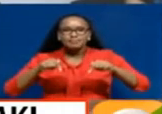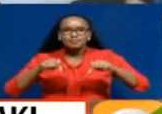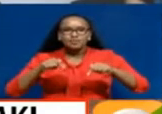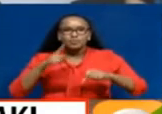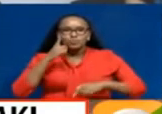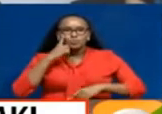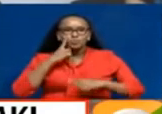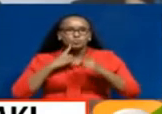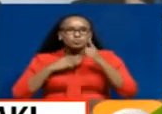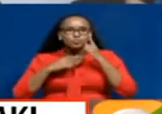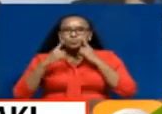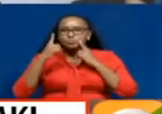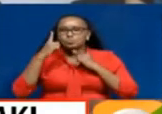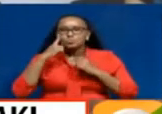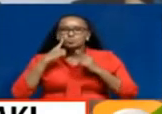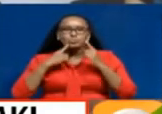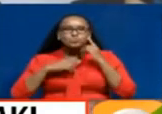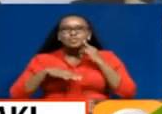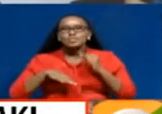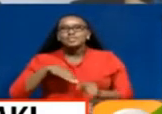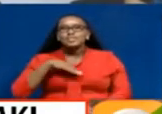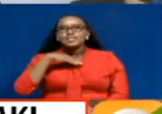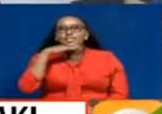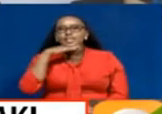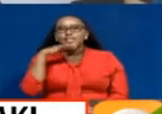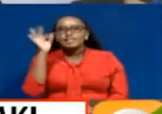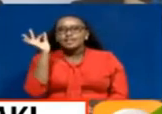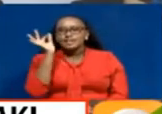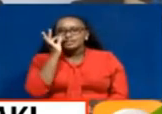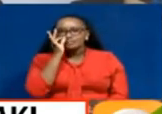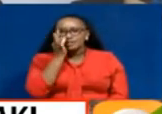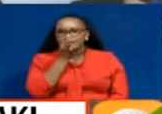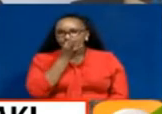to mourn the departure and the demise